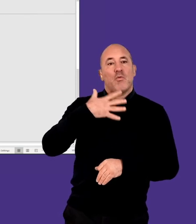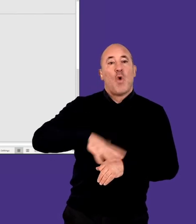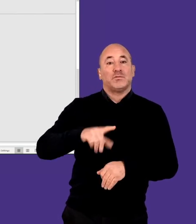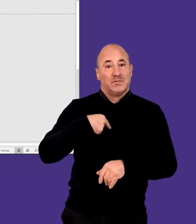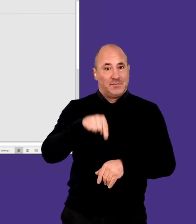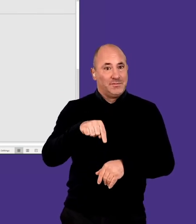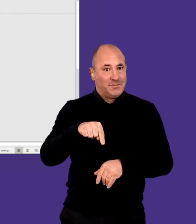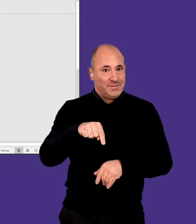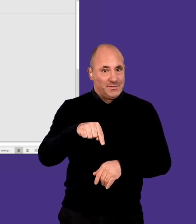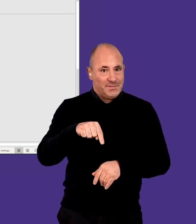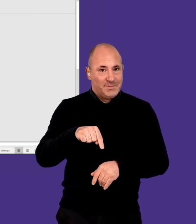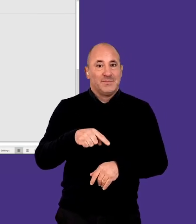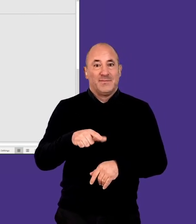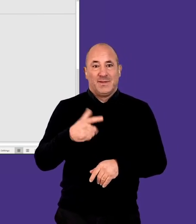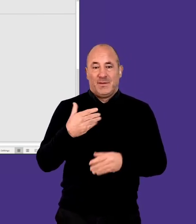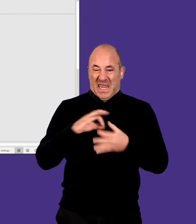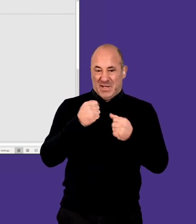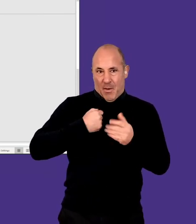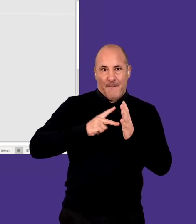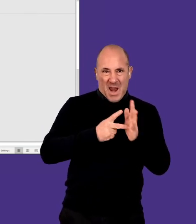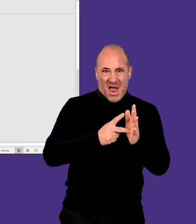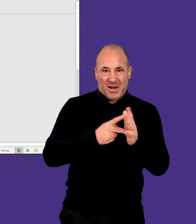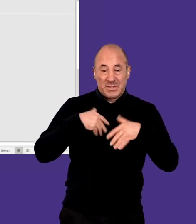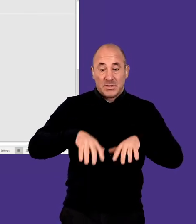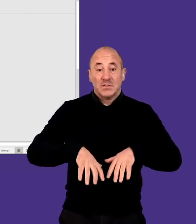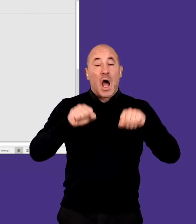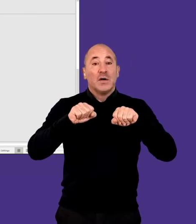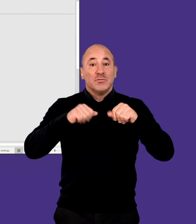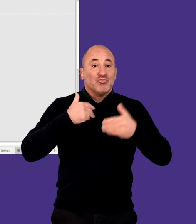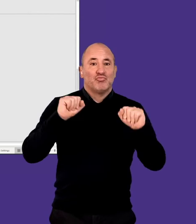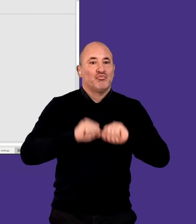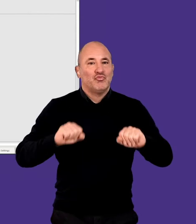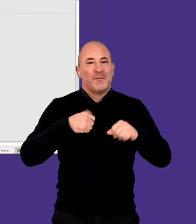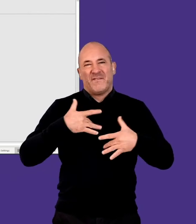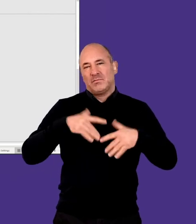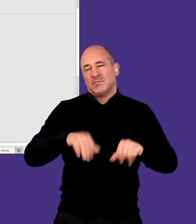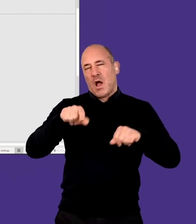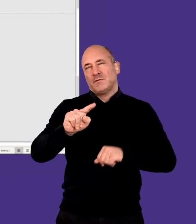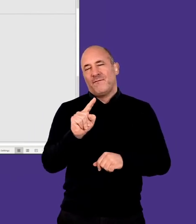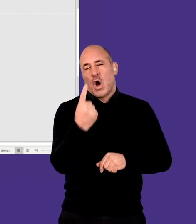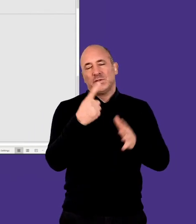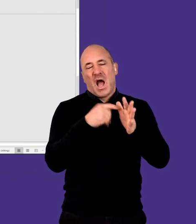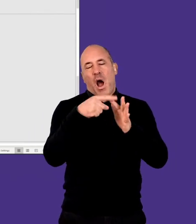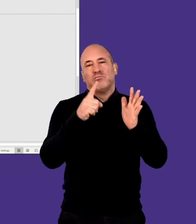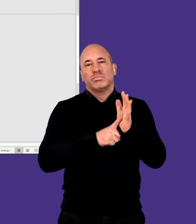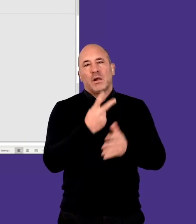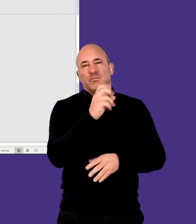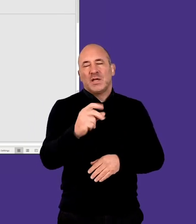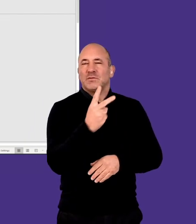because we know we want to do them and we know they're part of our plan, but we haven't started them yet, and we'll probably do them from the 1st of